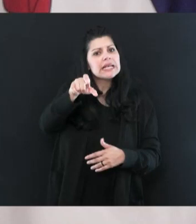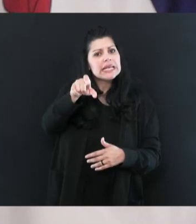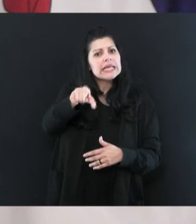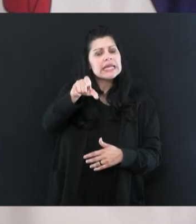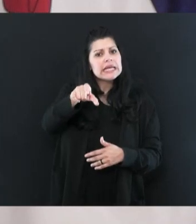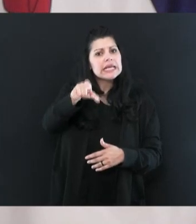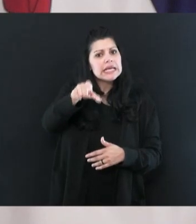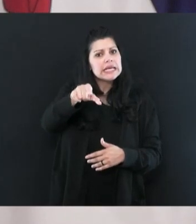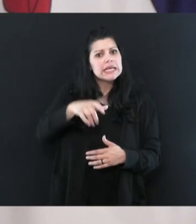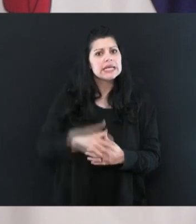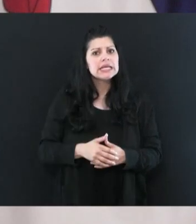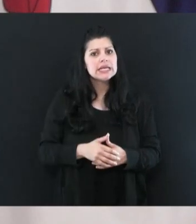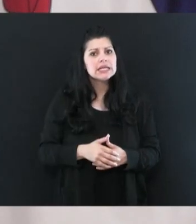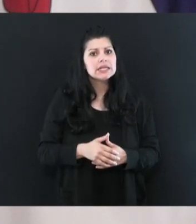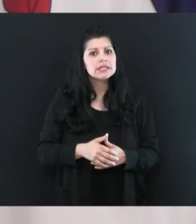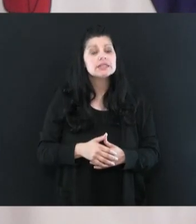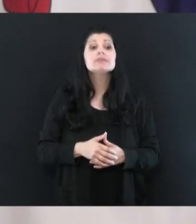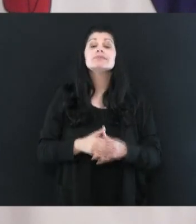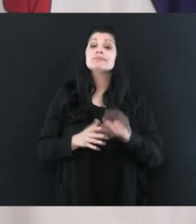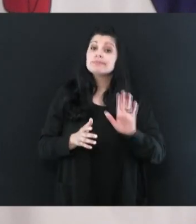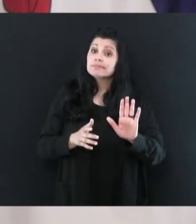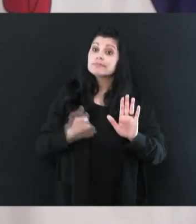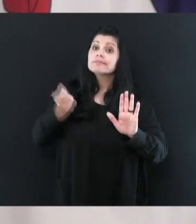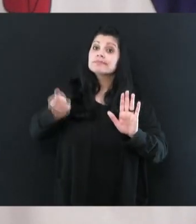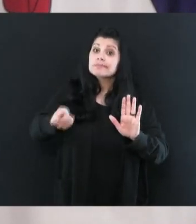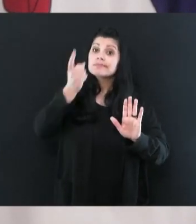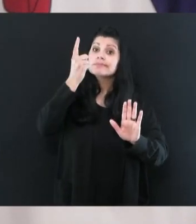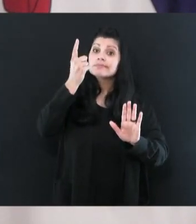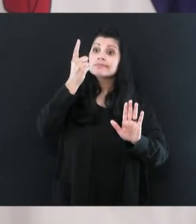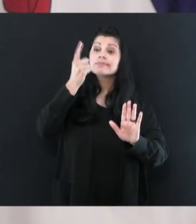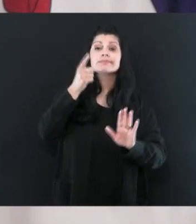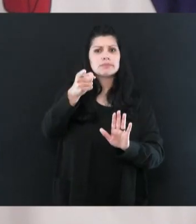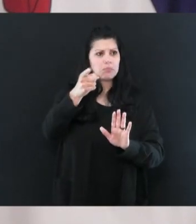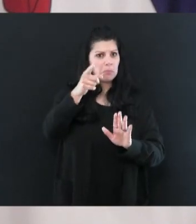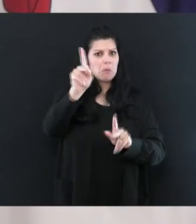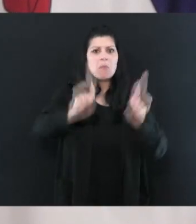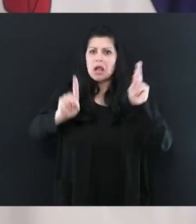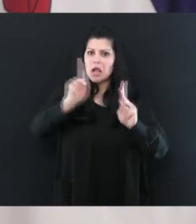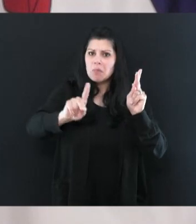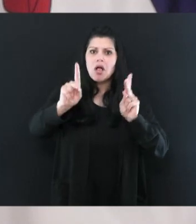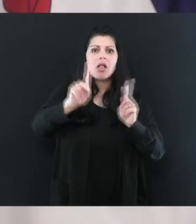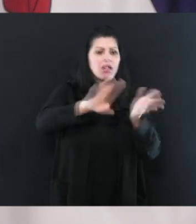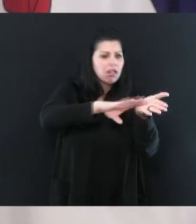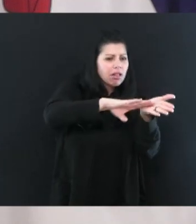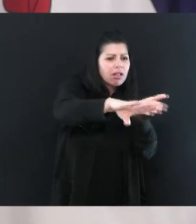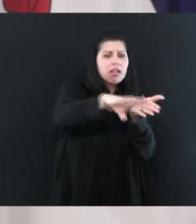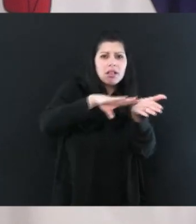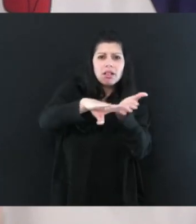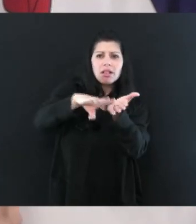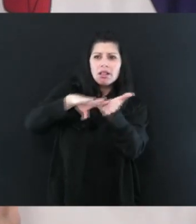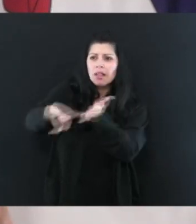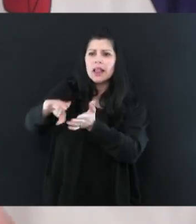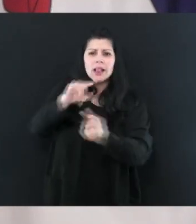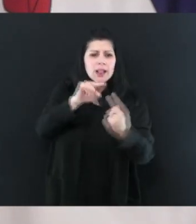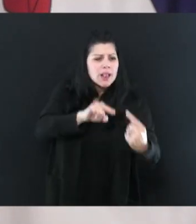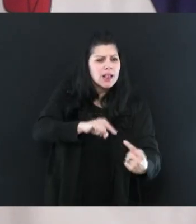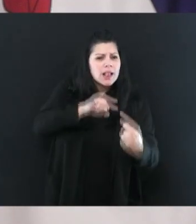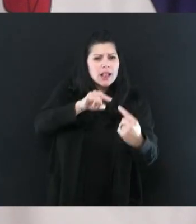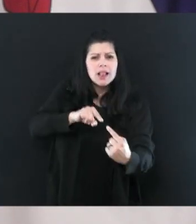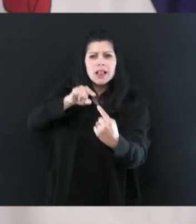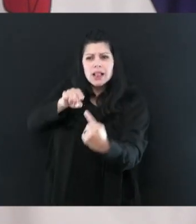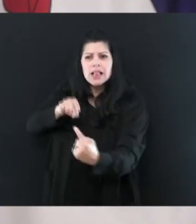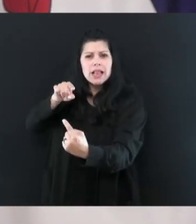others that are out there that are either lost their jobs or having tough go and everything that we can